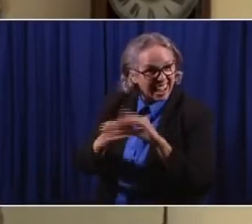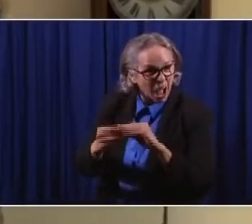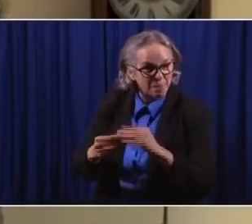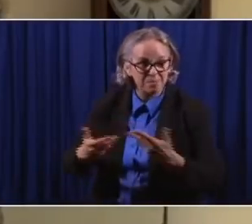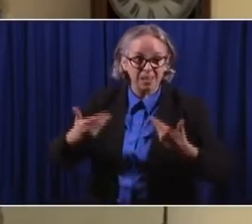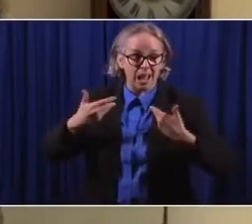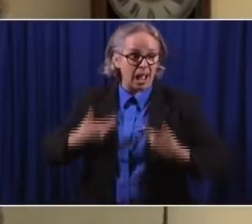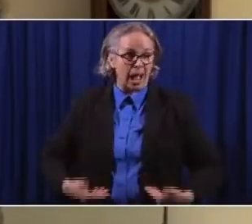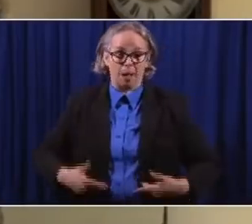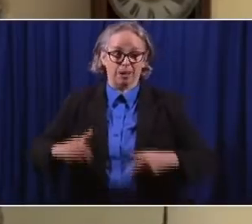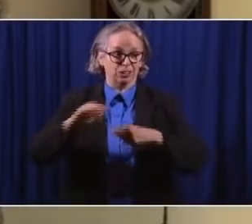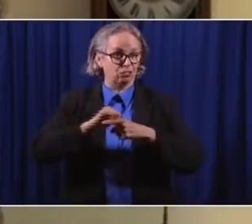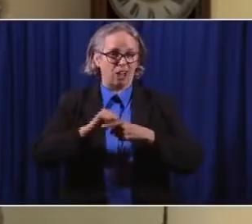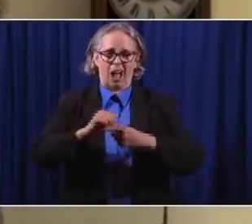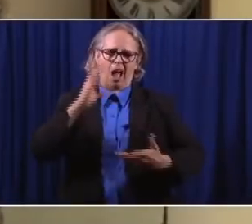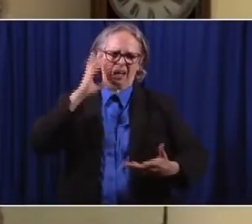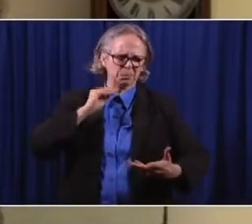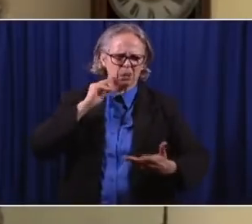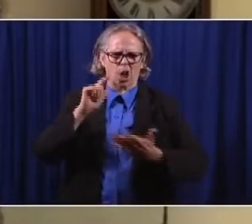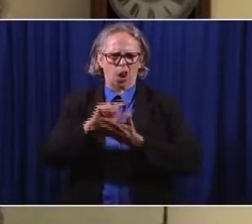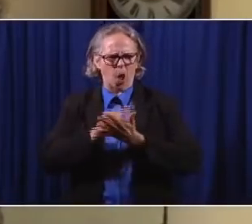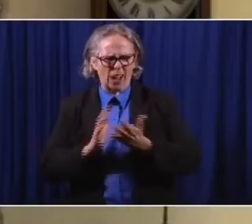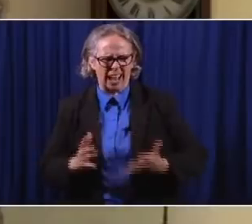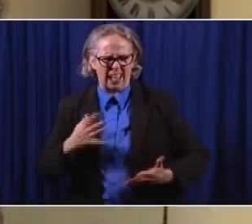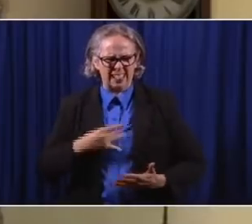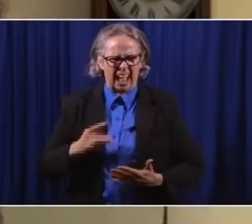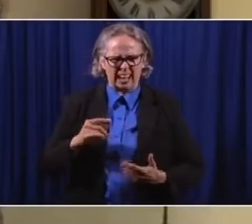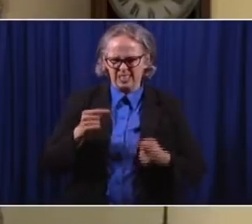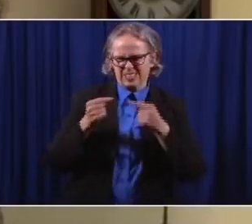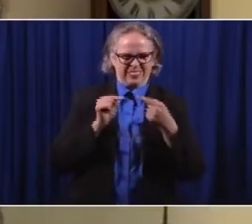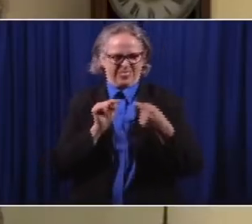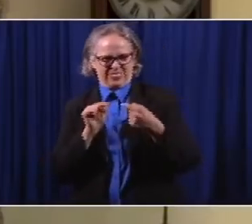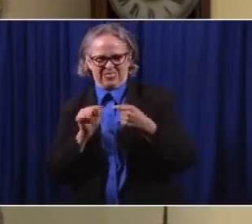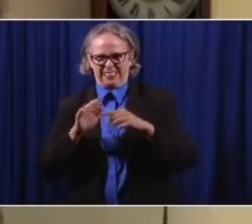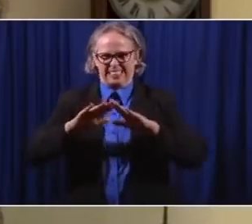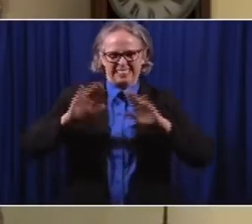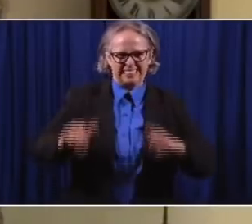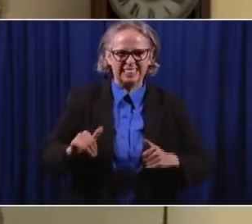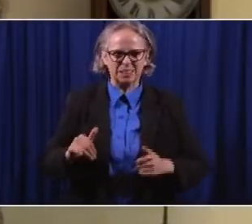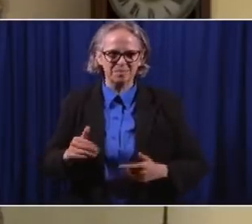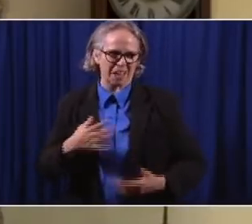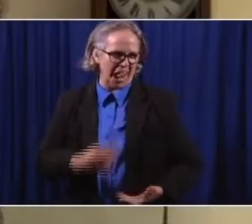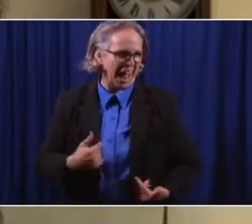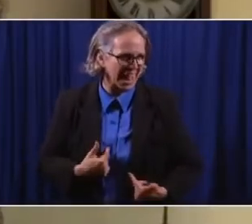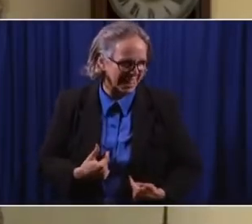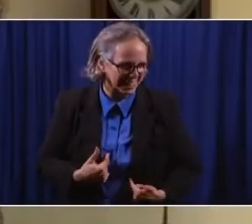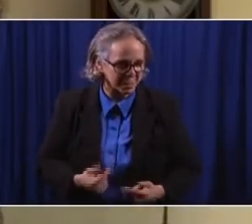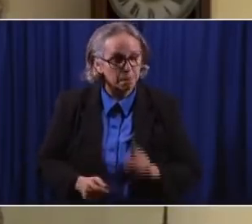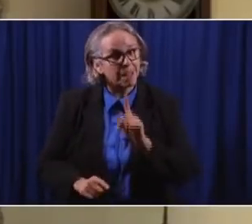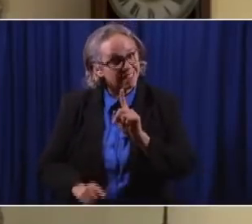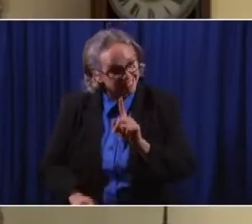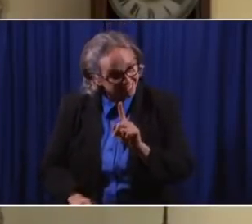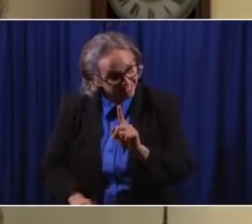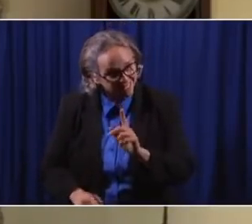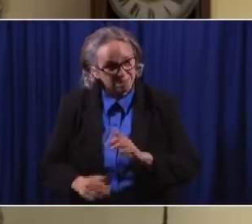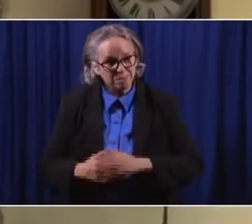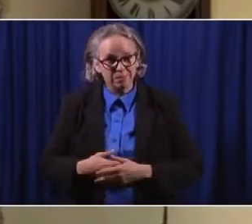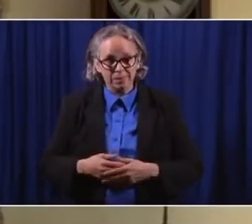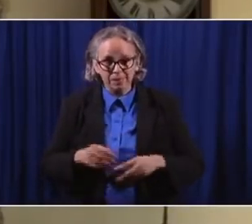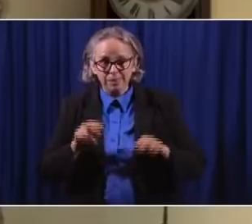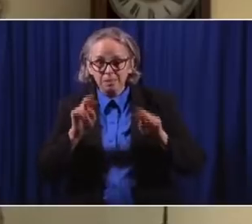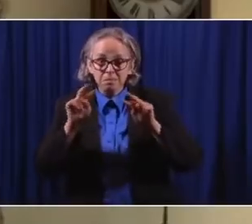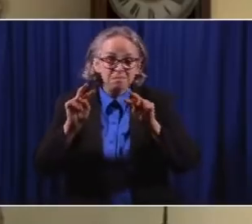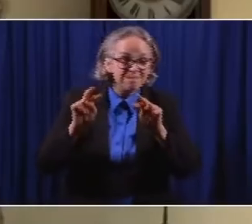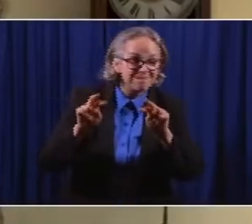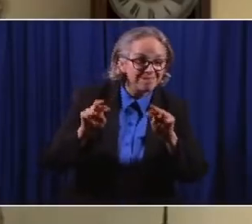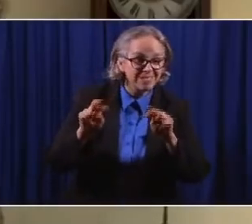like the adversarial system. And I look at the election, how they're run is in that sense. There's a member at the precinct level and at the